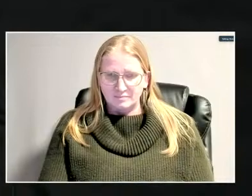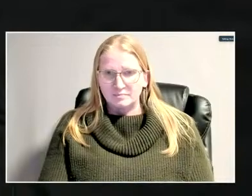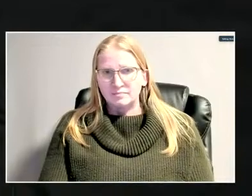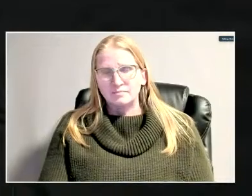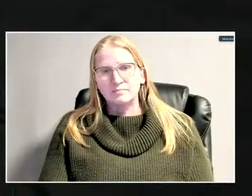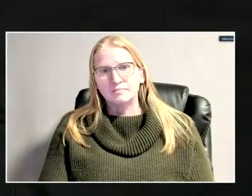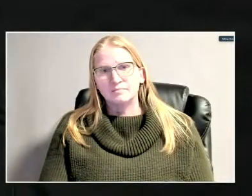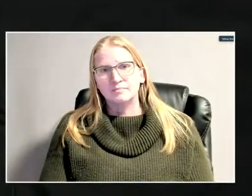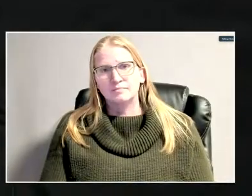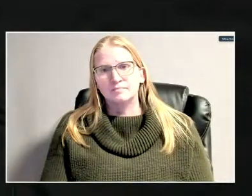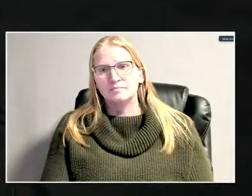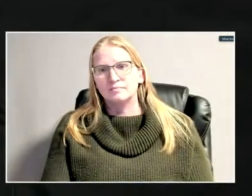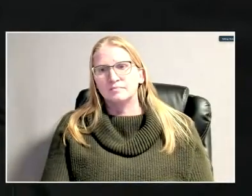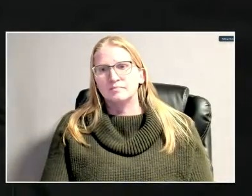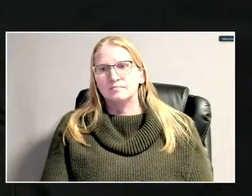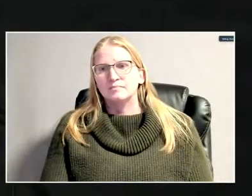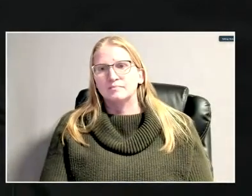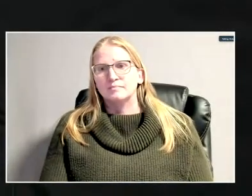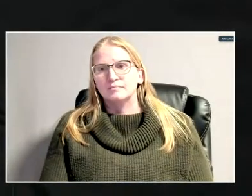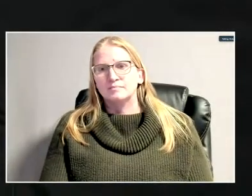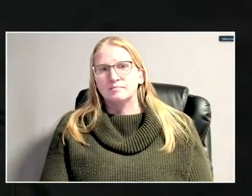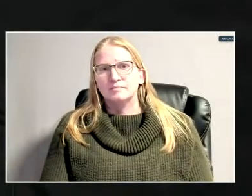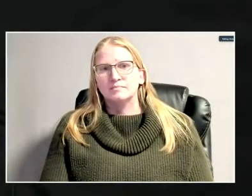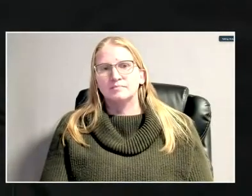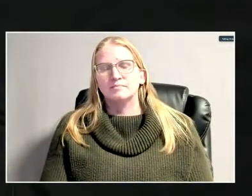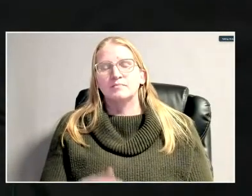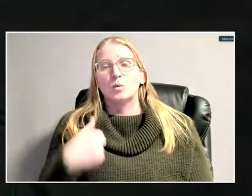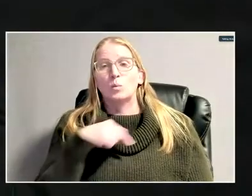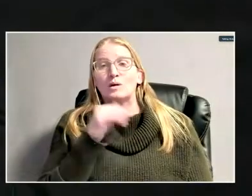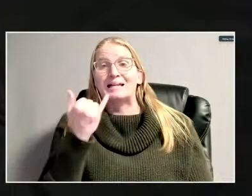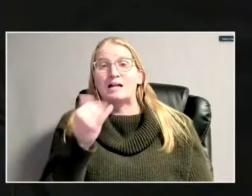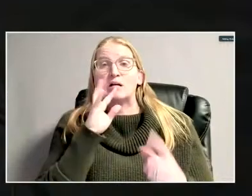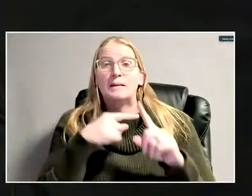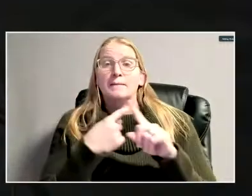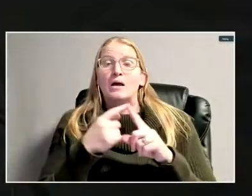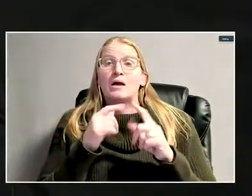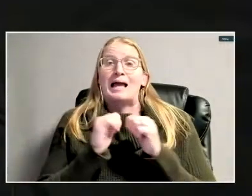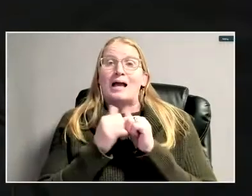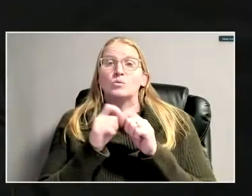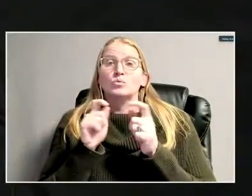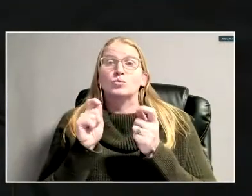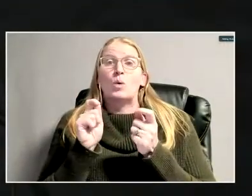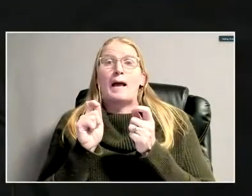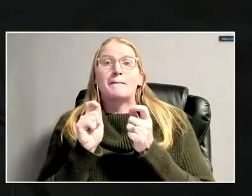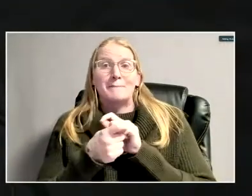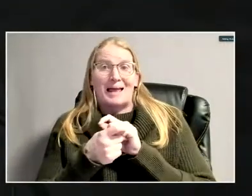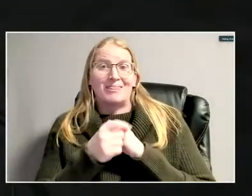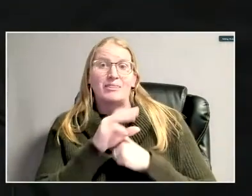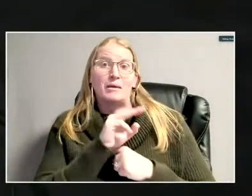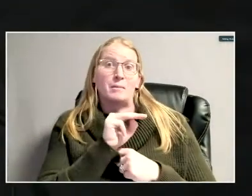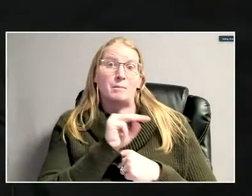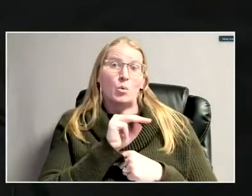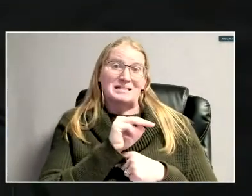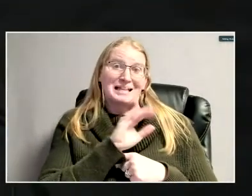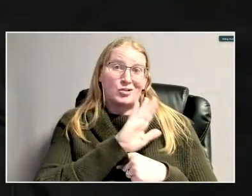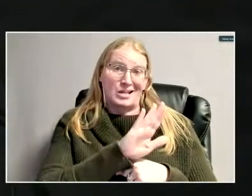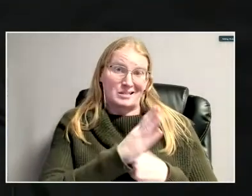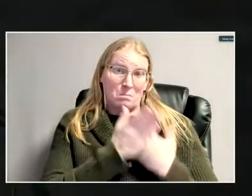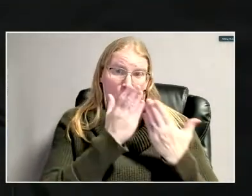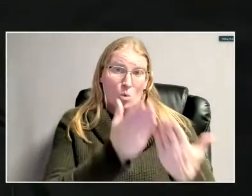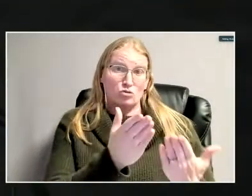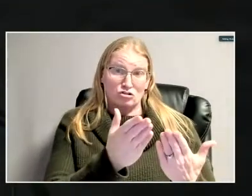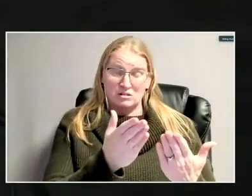motion to amend the mosakowski motion um Mr Sprite is that what you want to